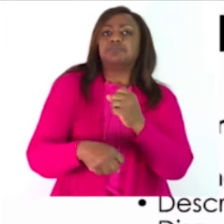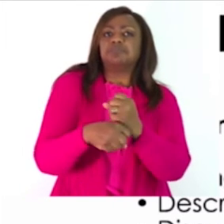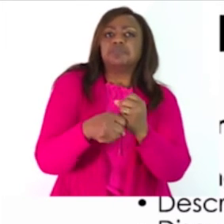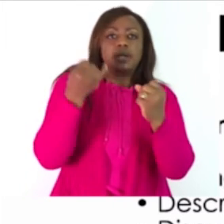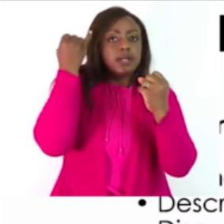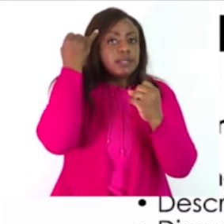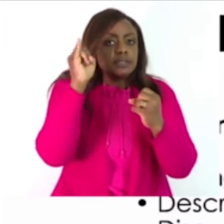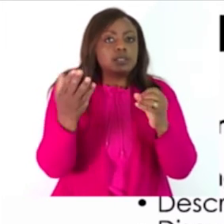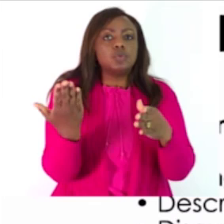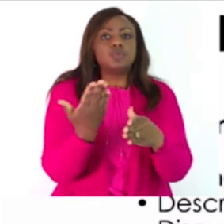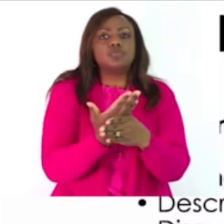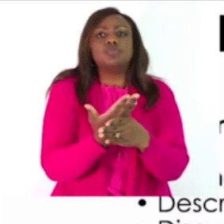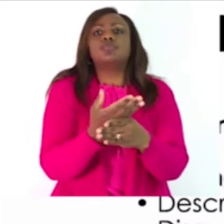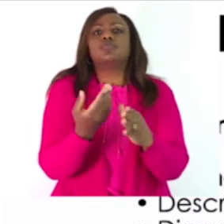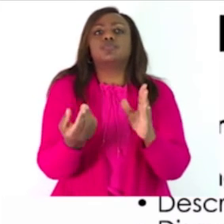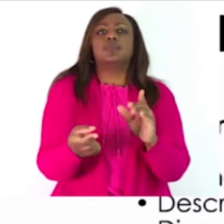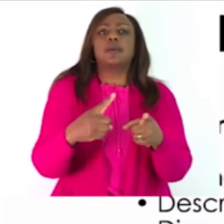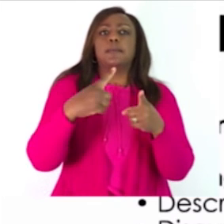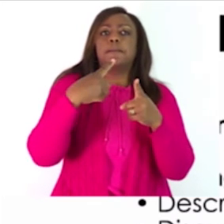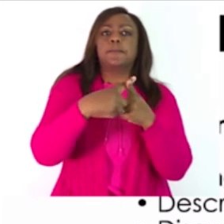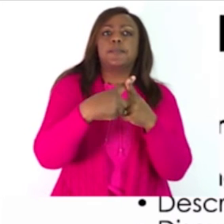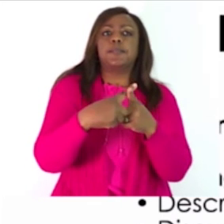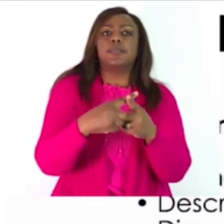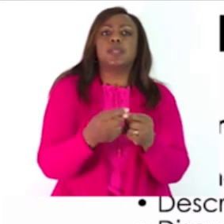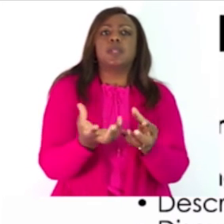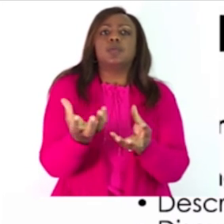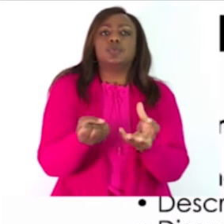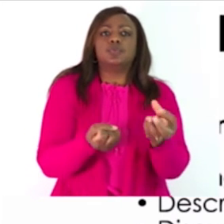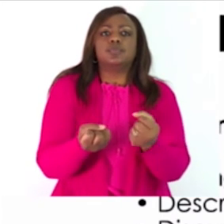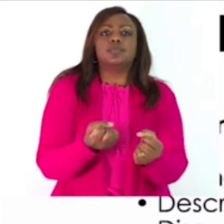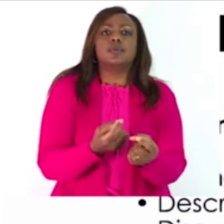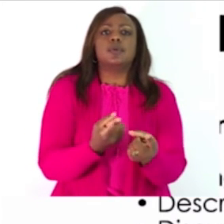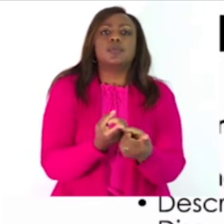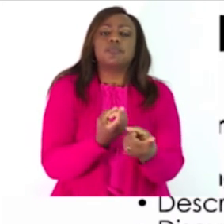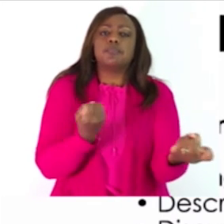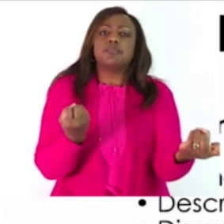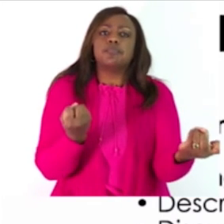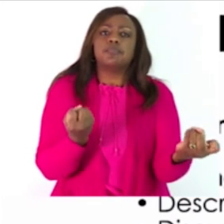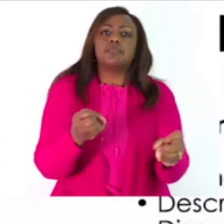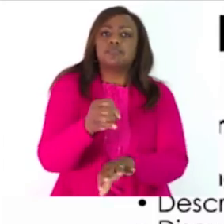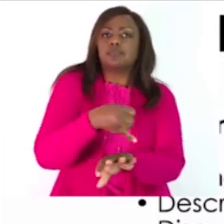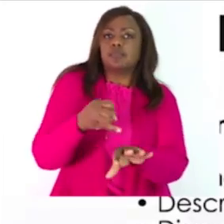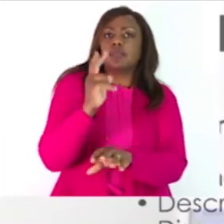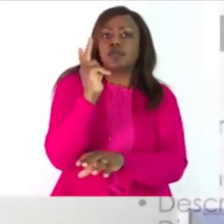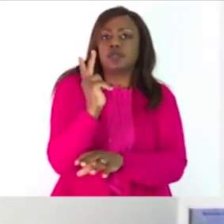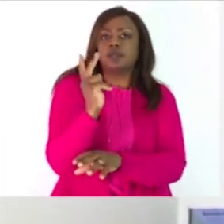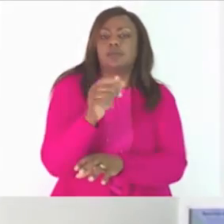something. Sources, a place, person, or thing from which something can be